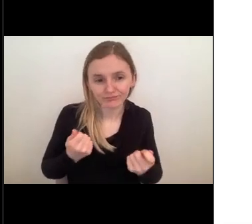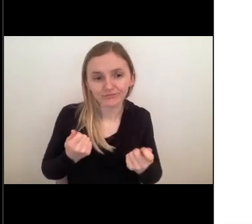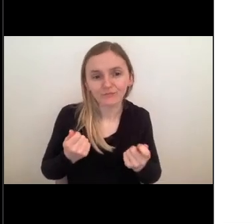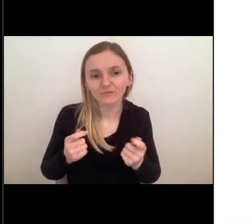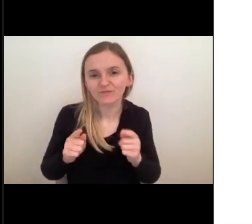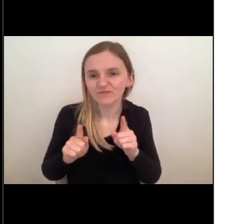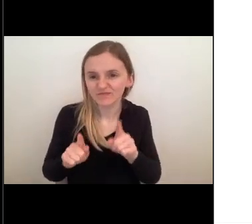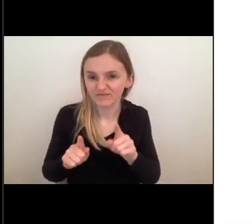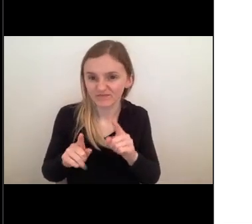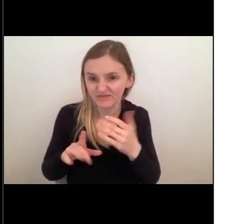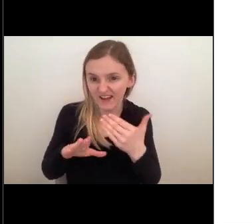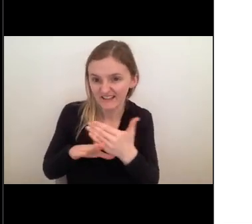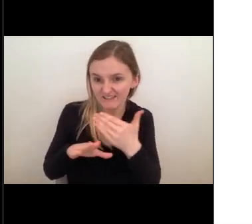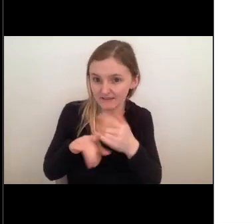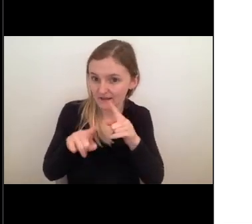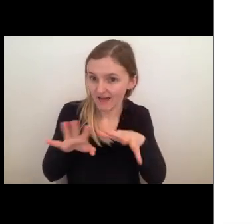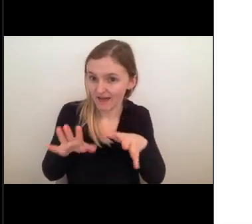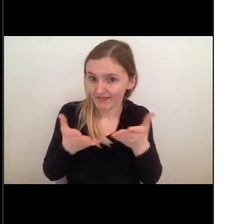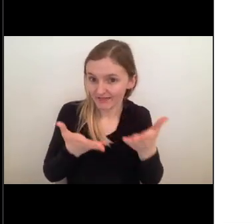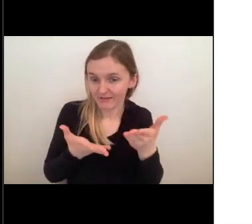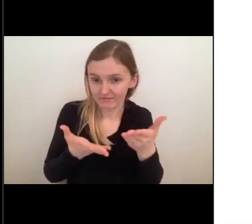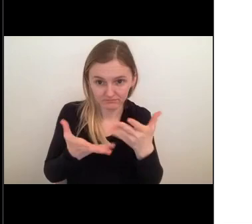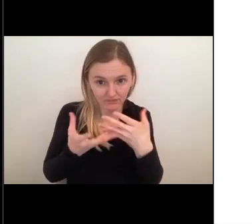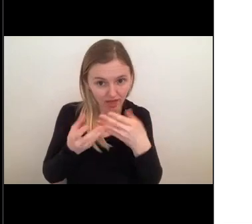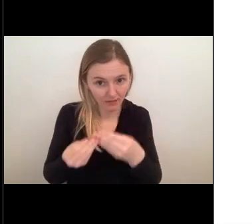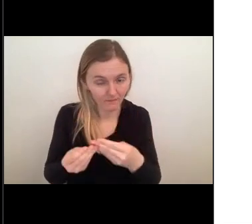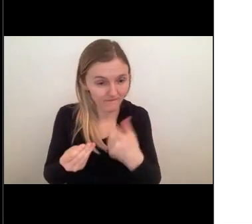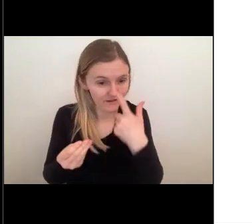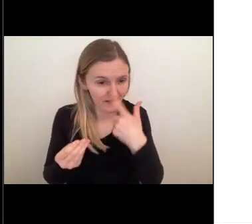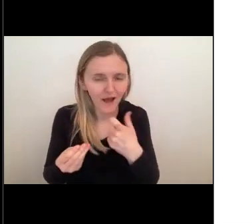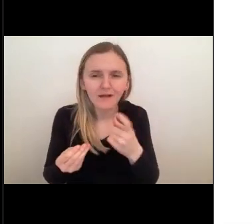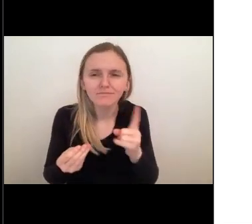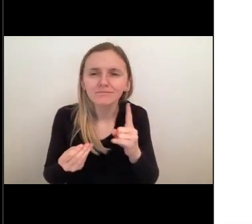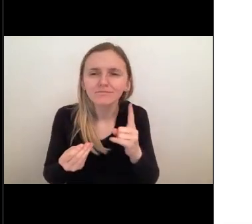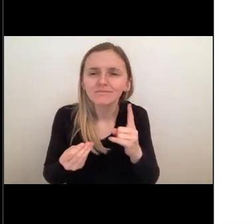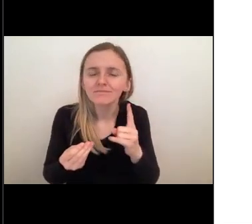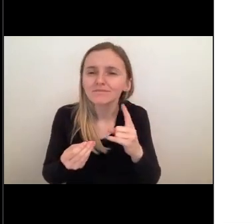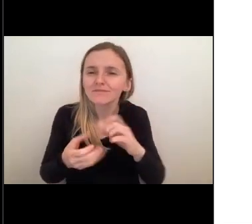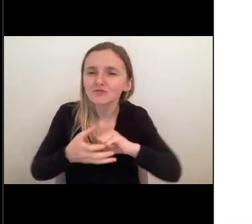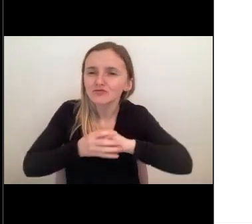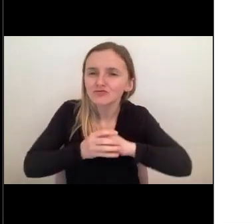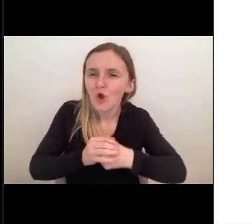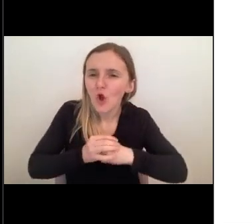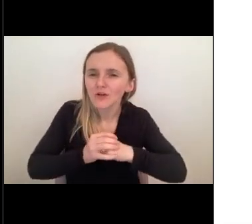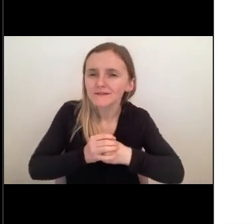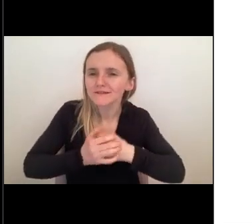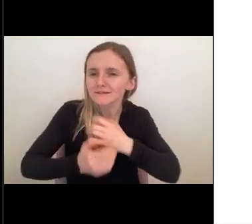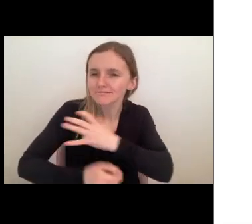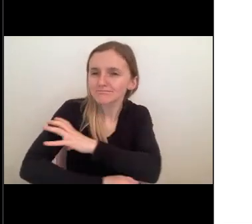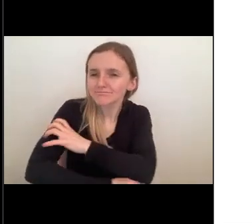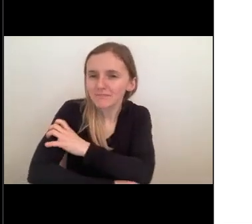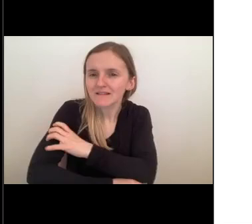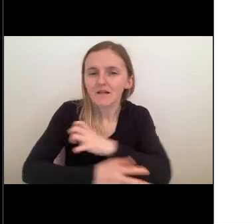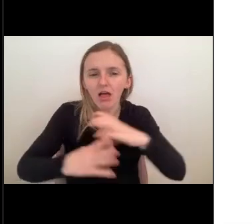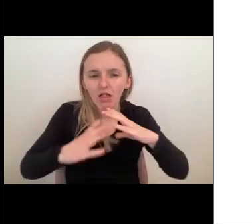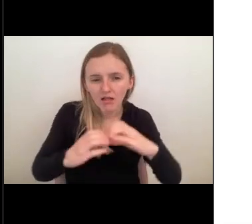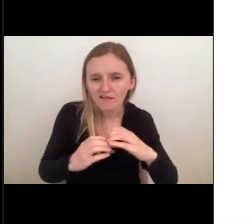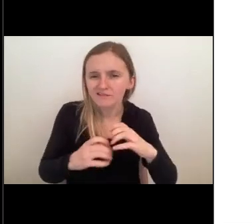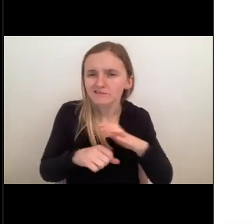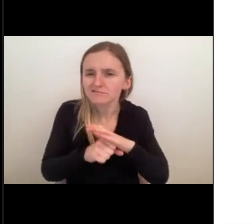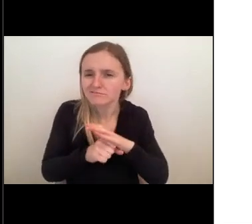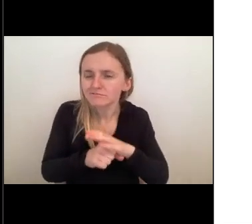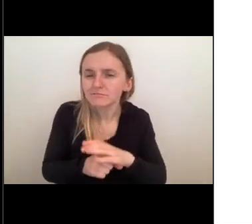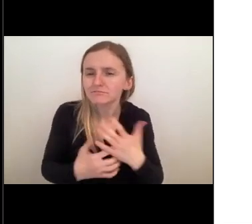can be really helpful. Any type of activities that involve muscles and joints can be calming. Heavy jobs, deep pressure,